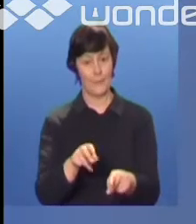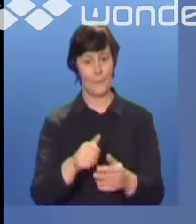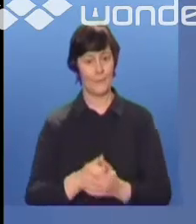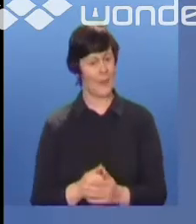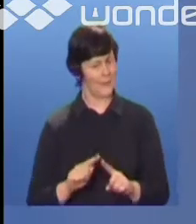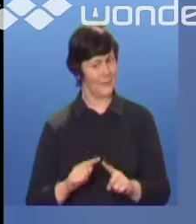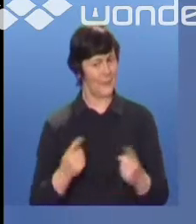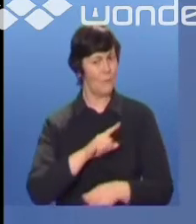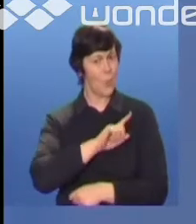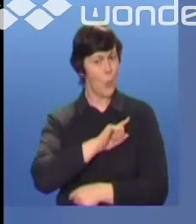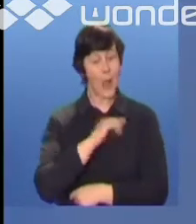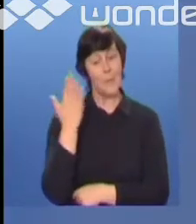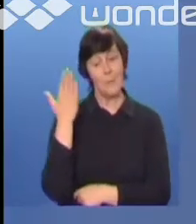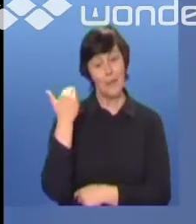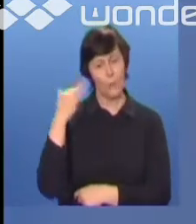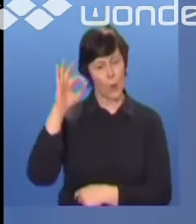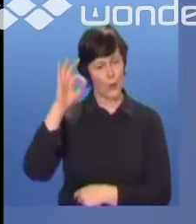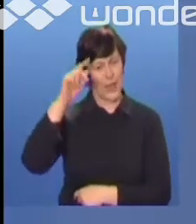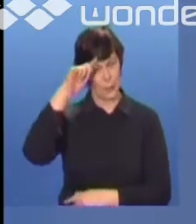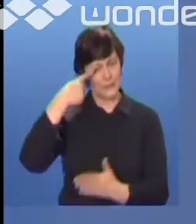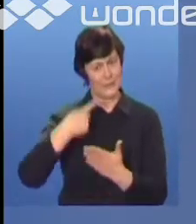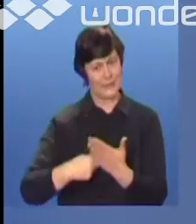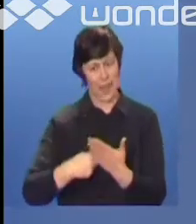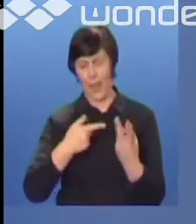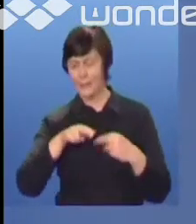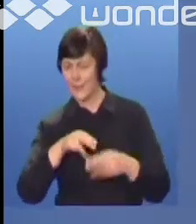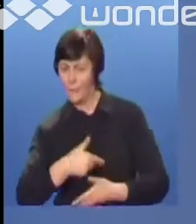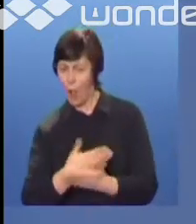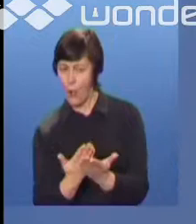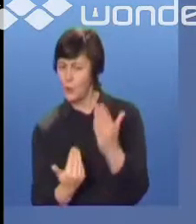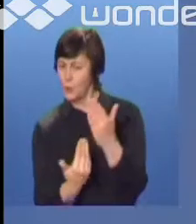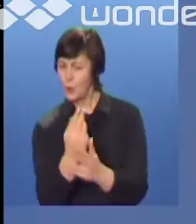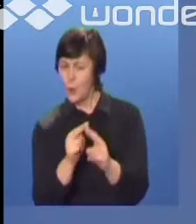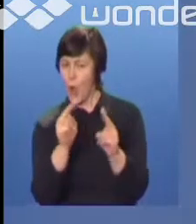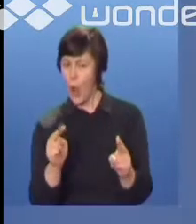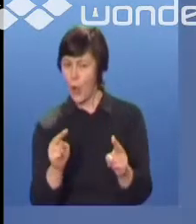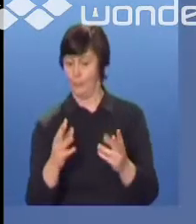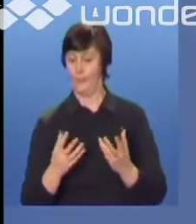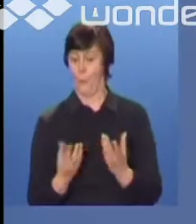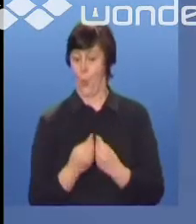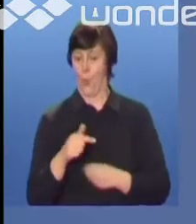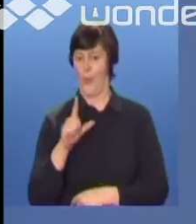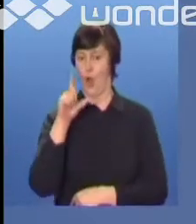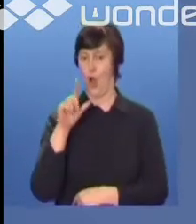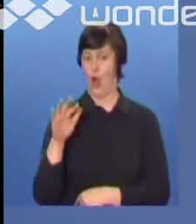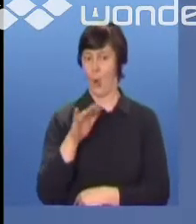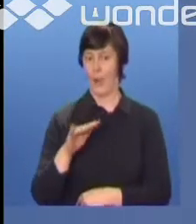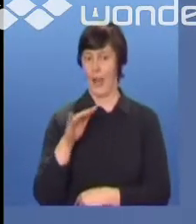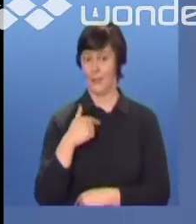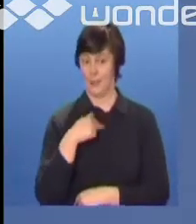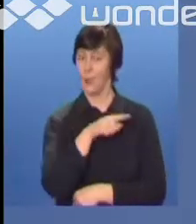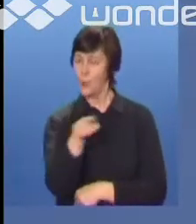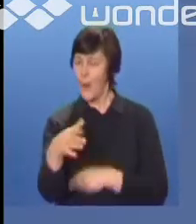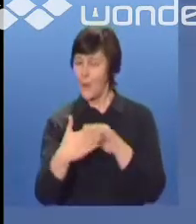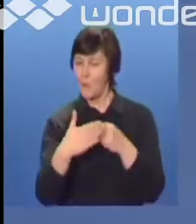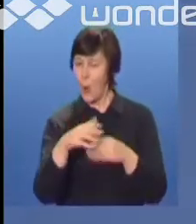in the past the council decided where and when you'd be offered a home, but under Locata you have more choice. Under